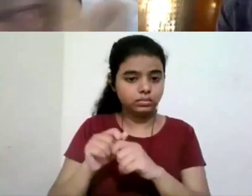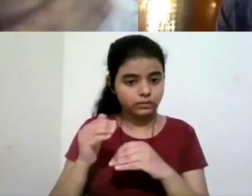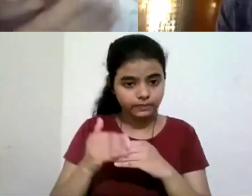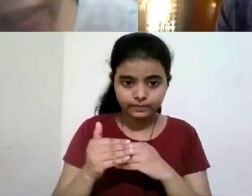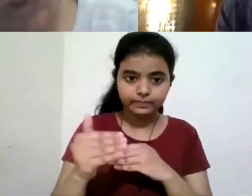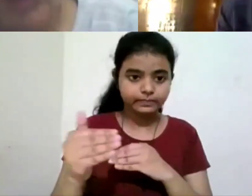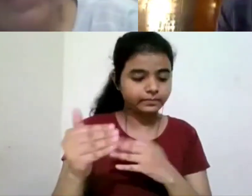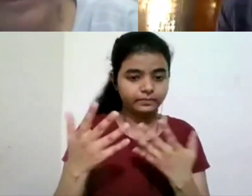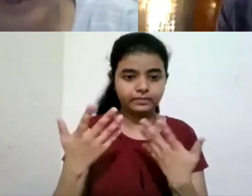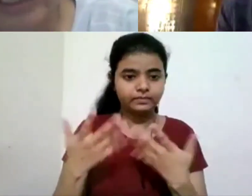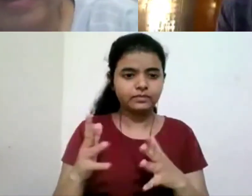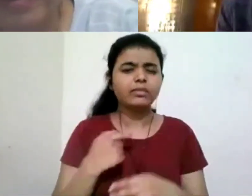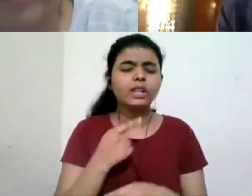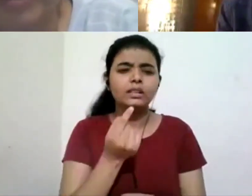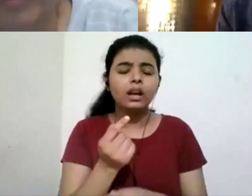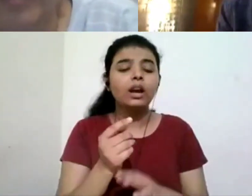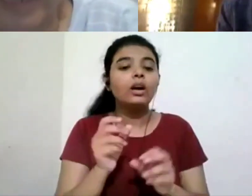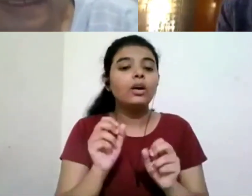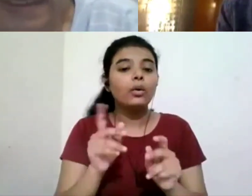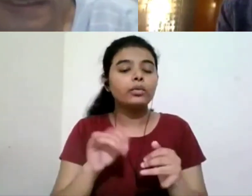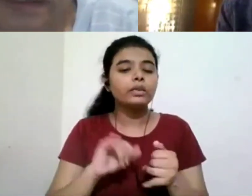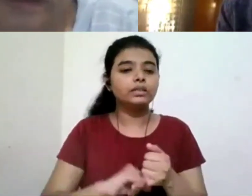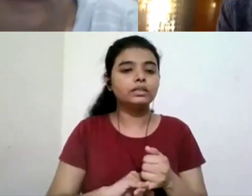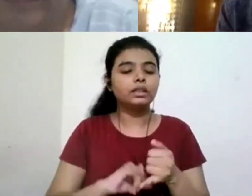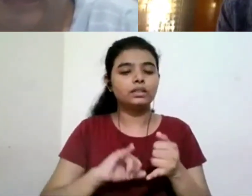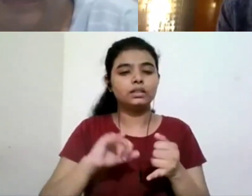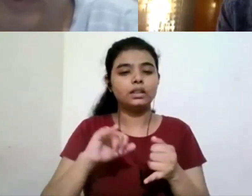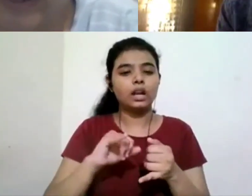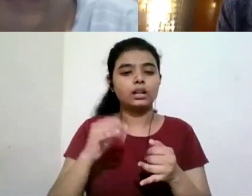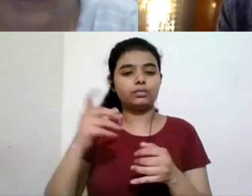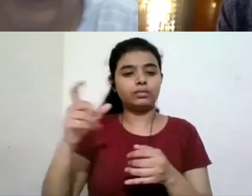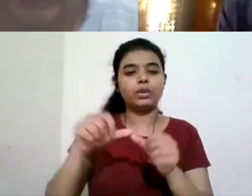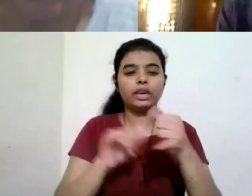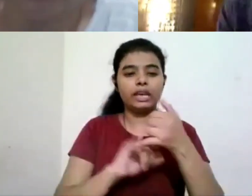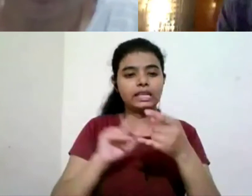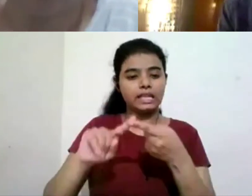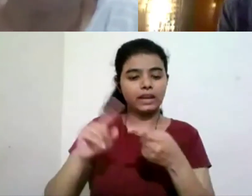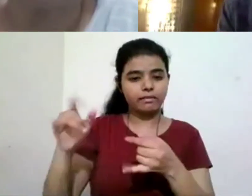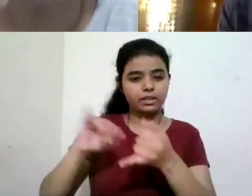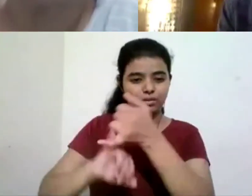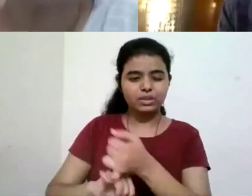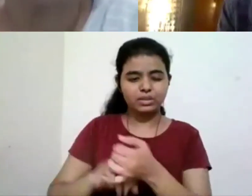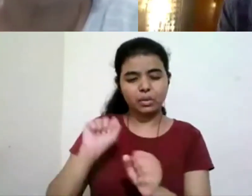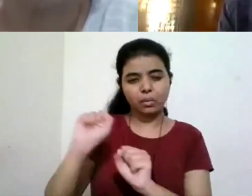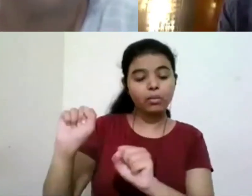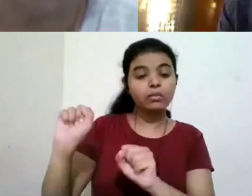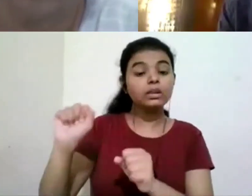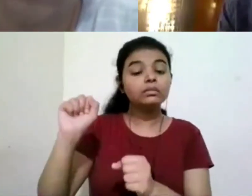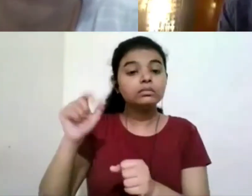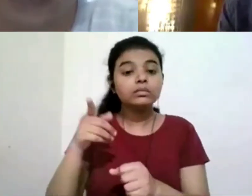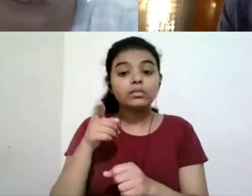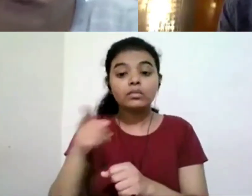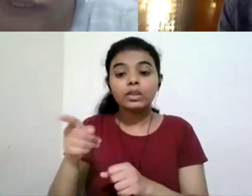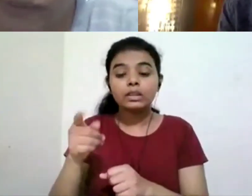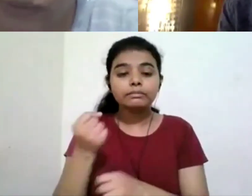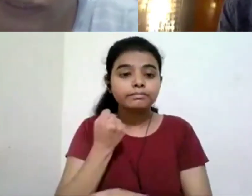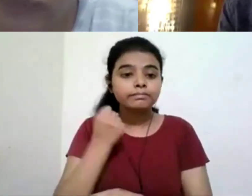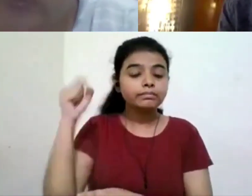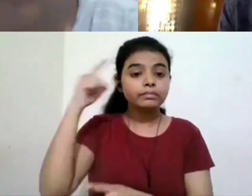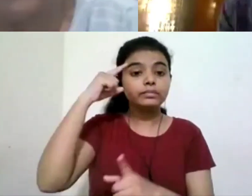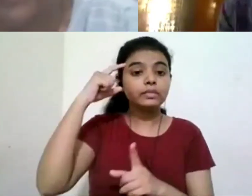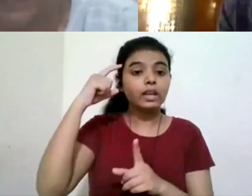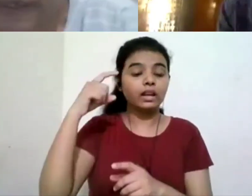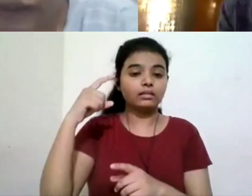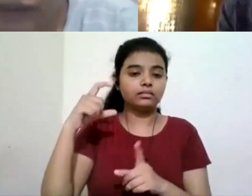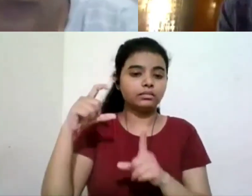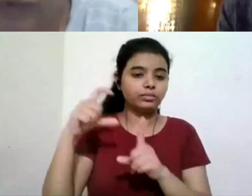at, the Sucheta Srivastav case, wherein though the choice of this woman with intellectual disability